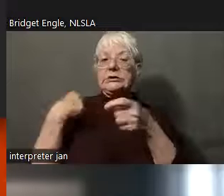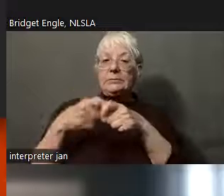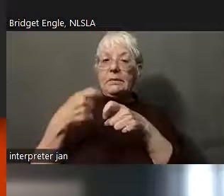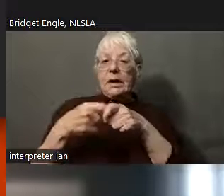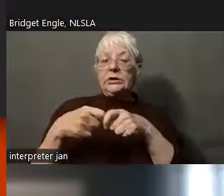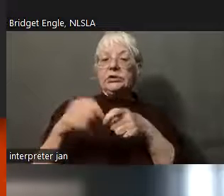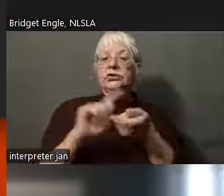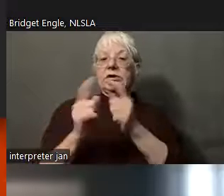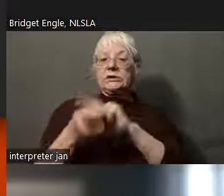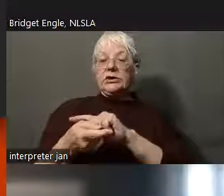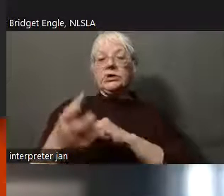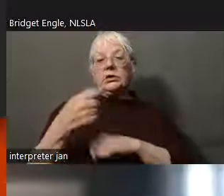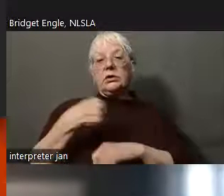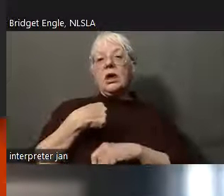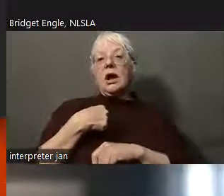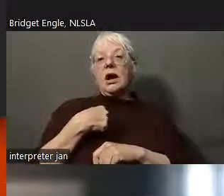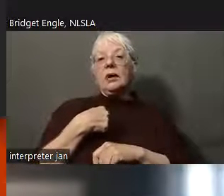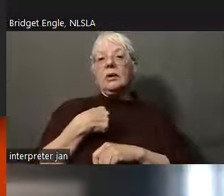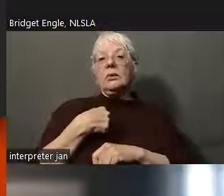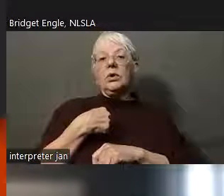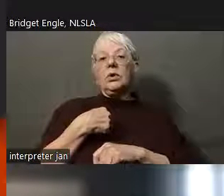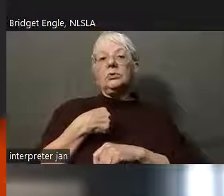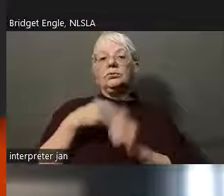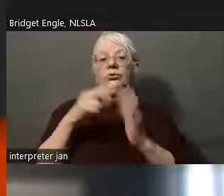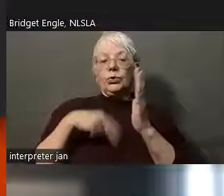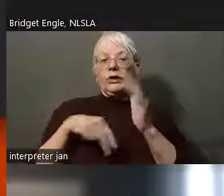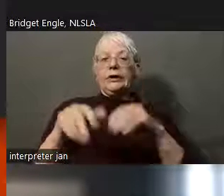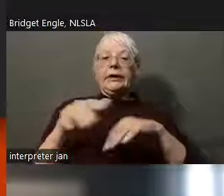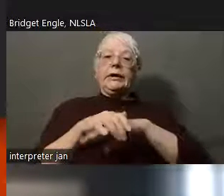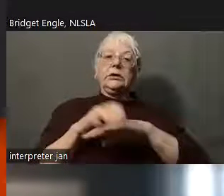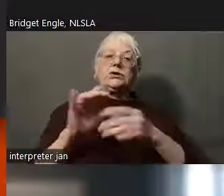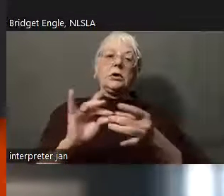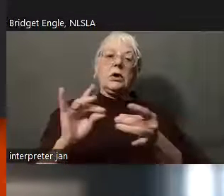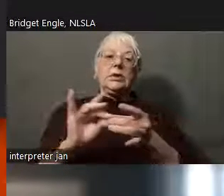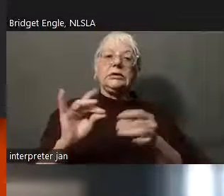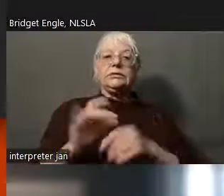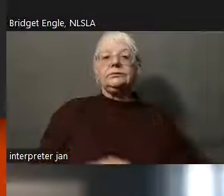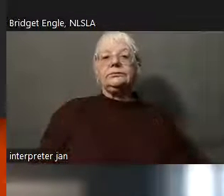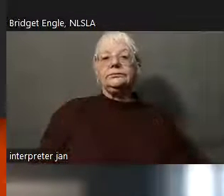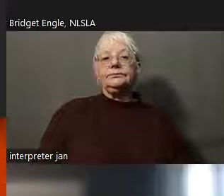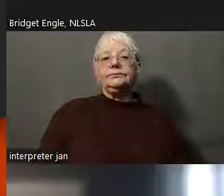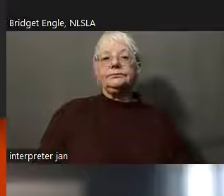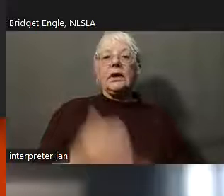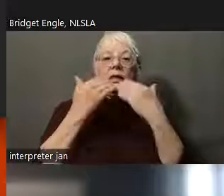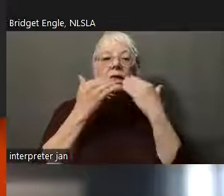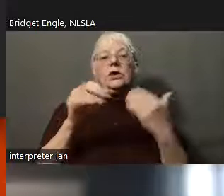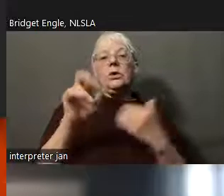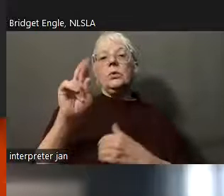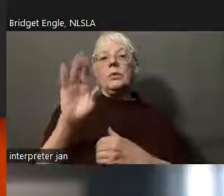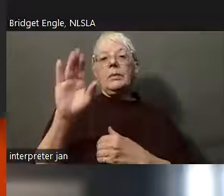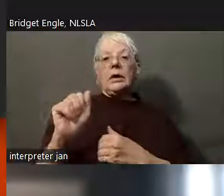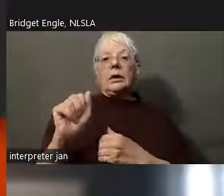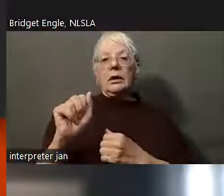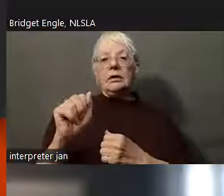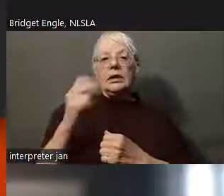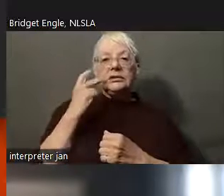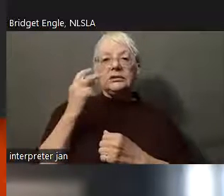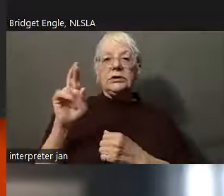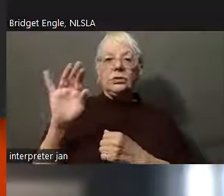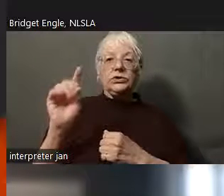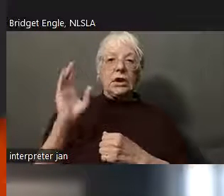translation, and I will read aloud English comments. Thank you, Rebecca. I do see Bridget has her hand up.